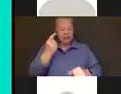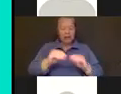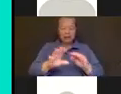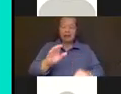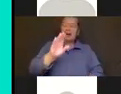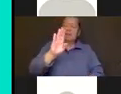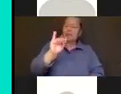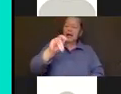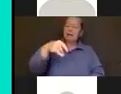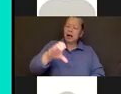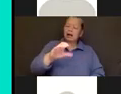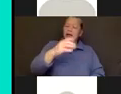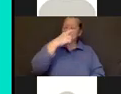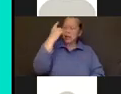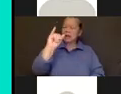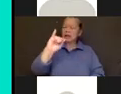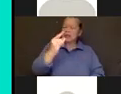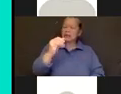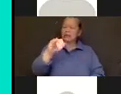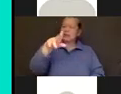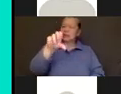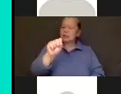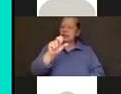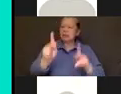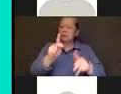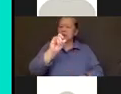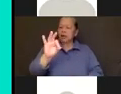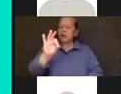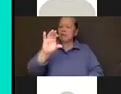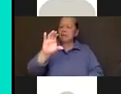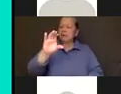Color, as I will continue to use that term.